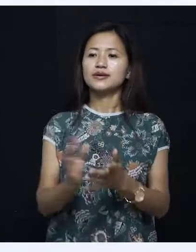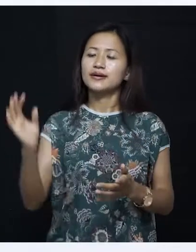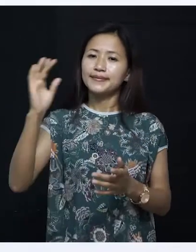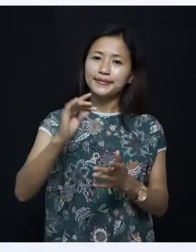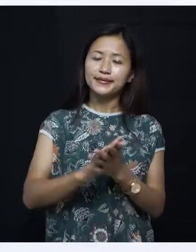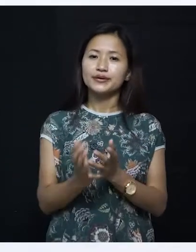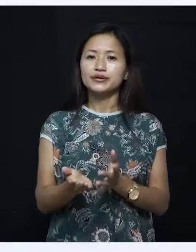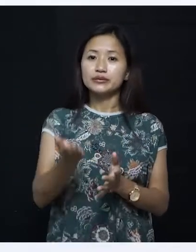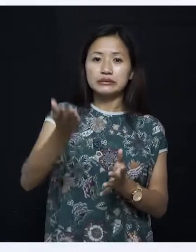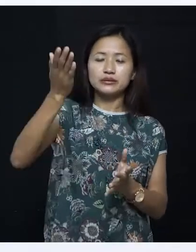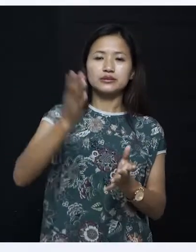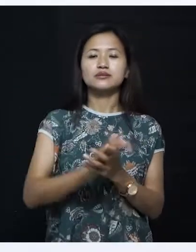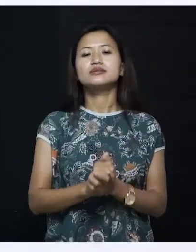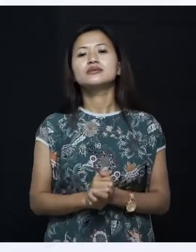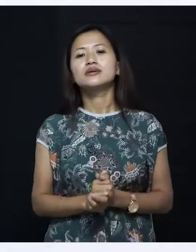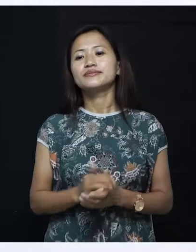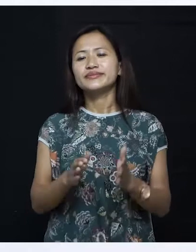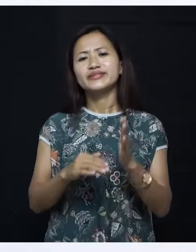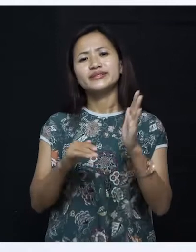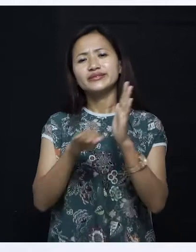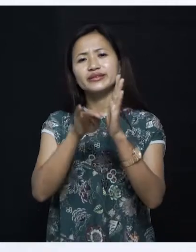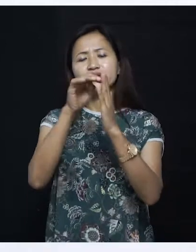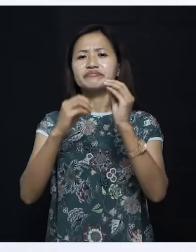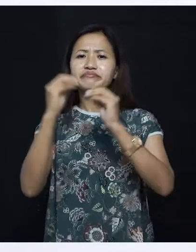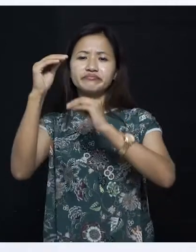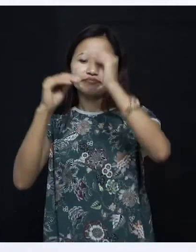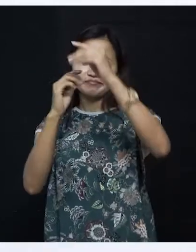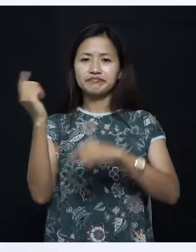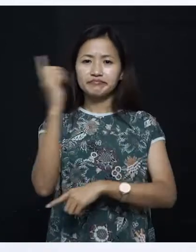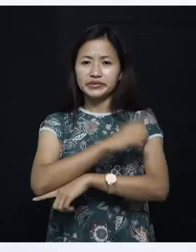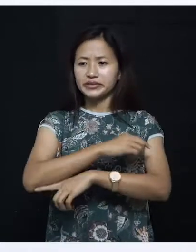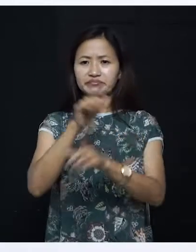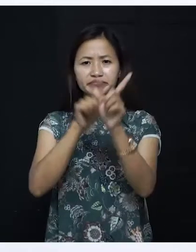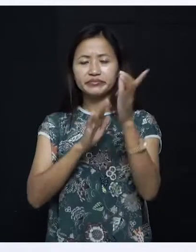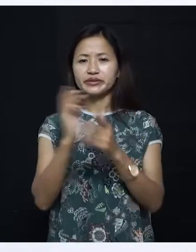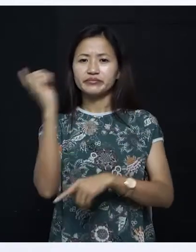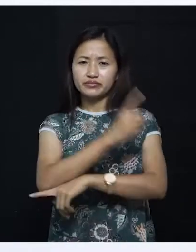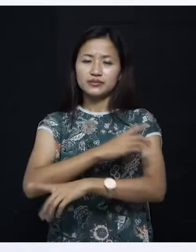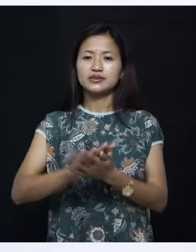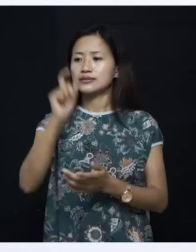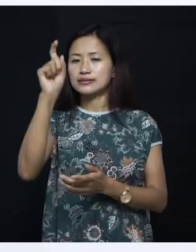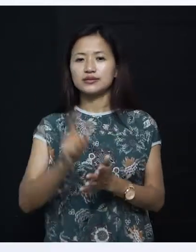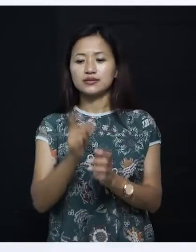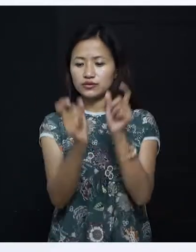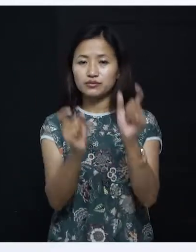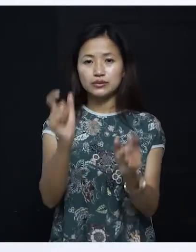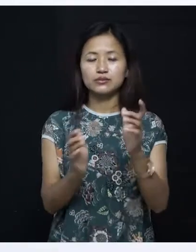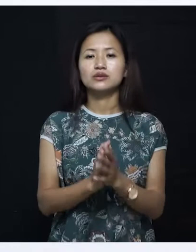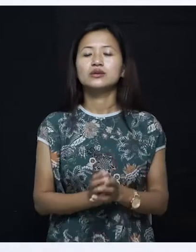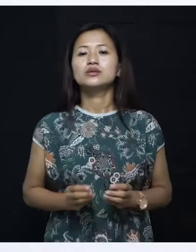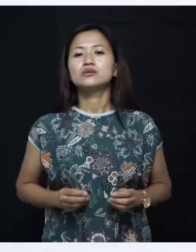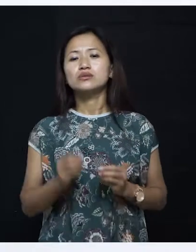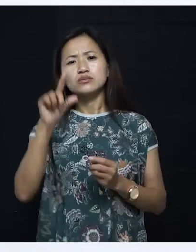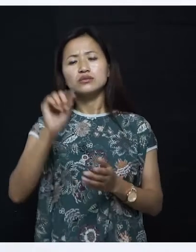again increasing. It is developing day by day. Okay, because of the needs of the people. It can be to